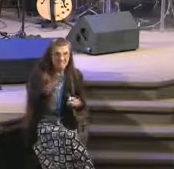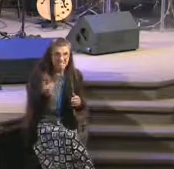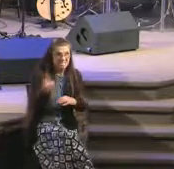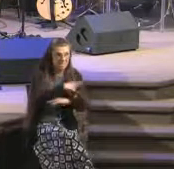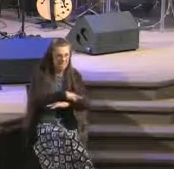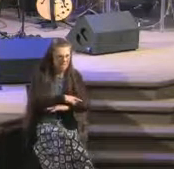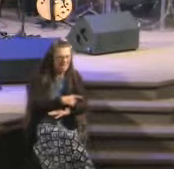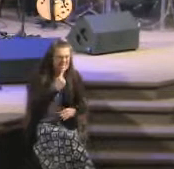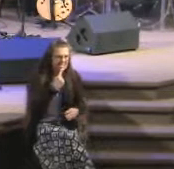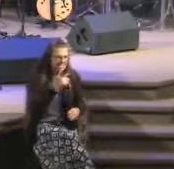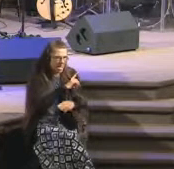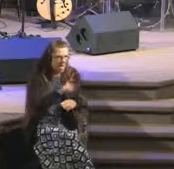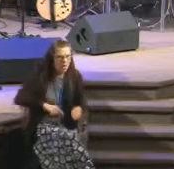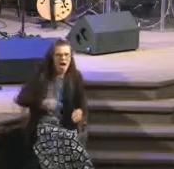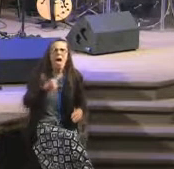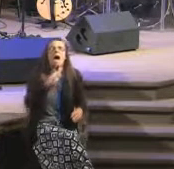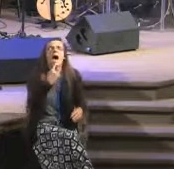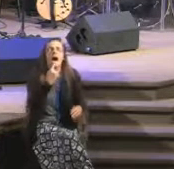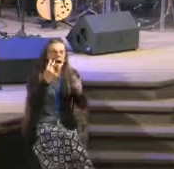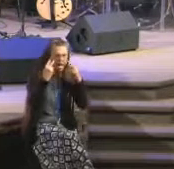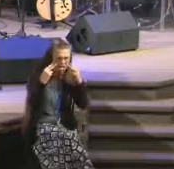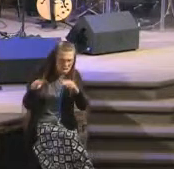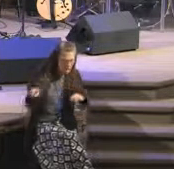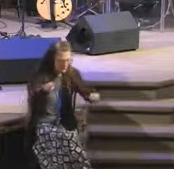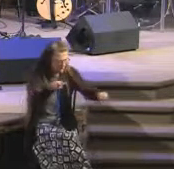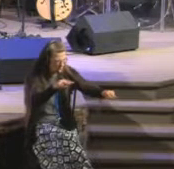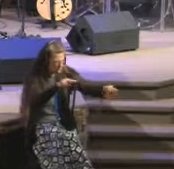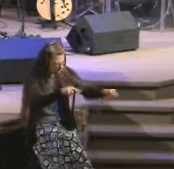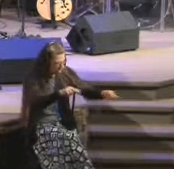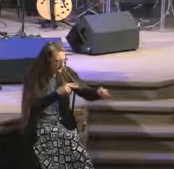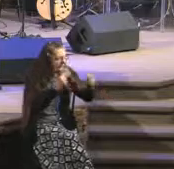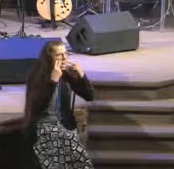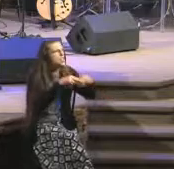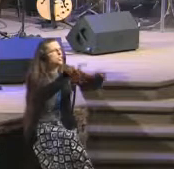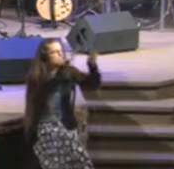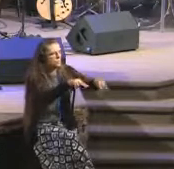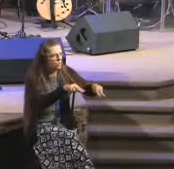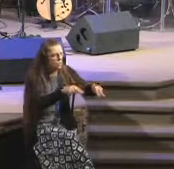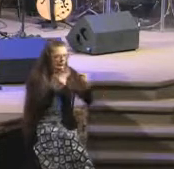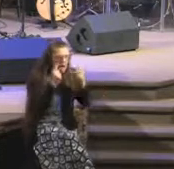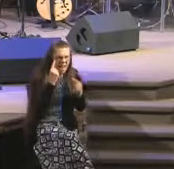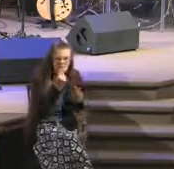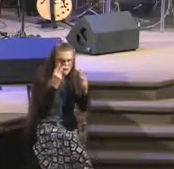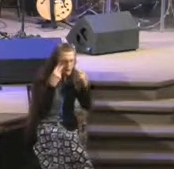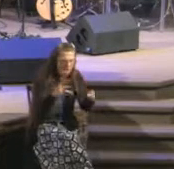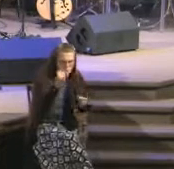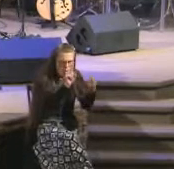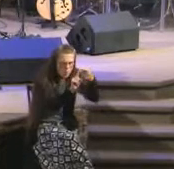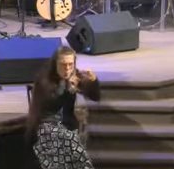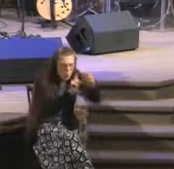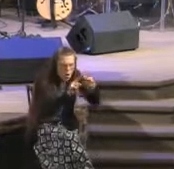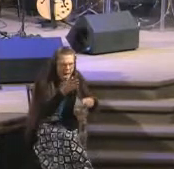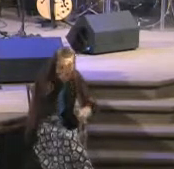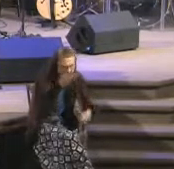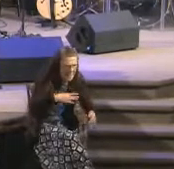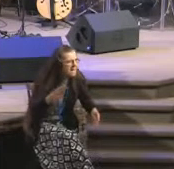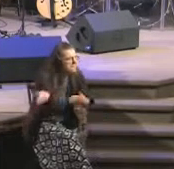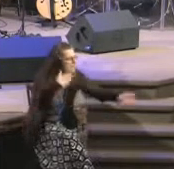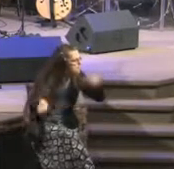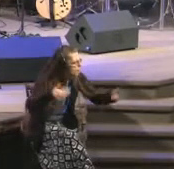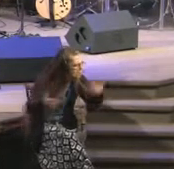And it says that the Lord said, I looked in the breaches. I looked on the wall. I looked for one man. If one man, come